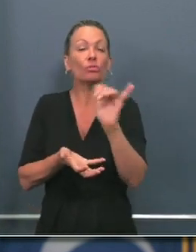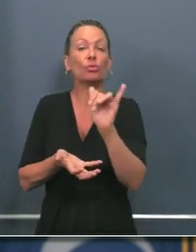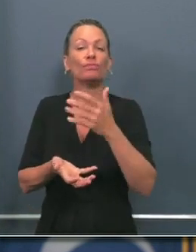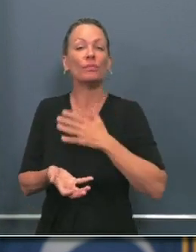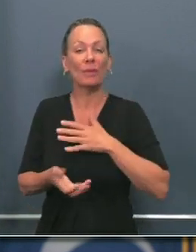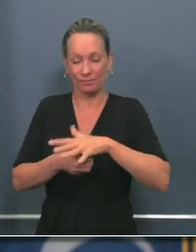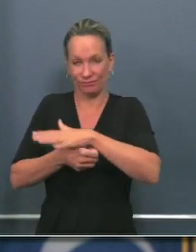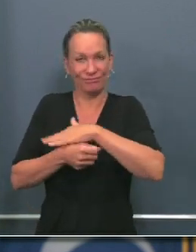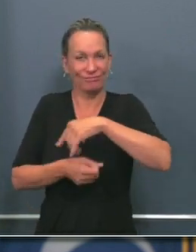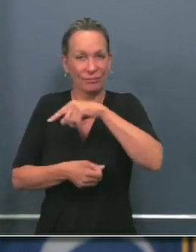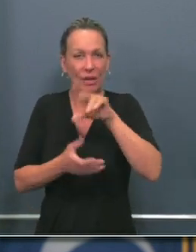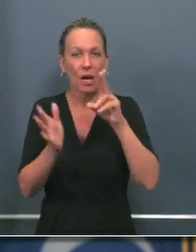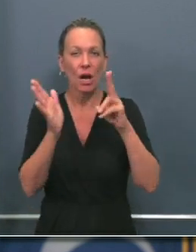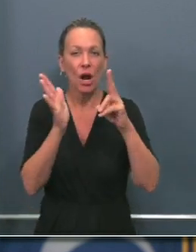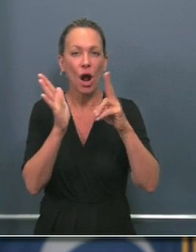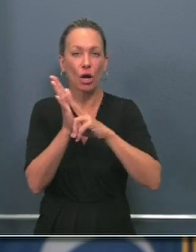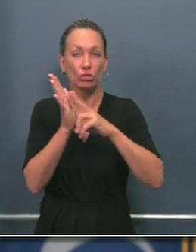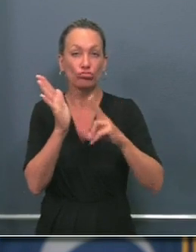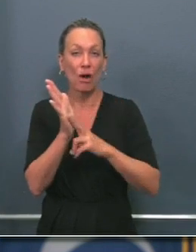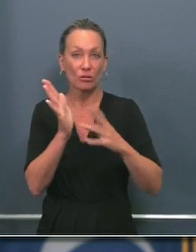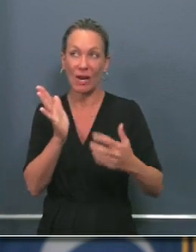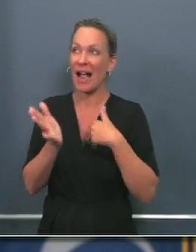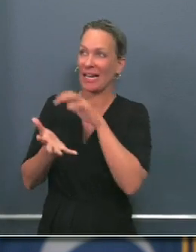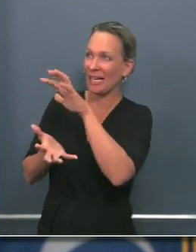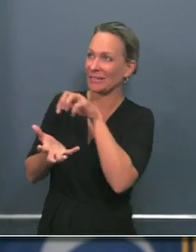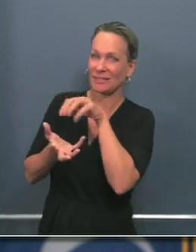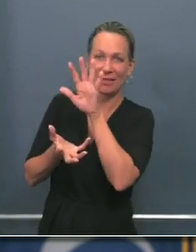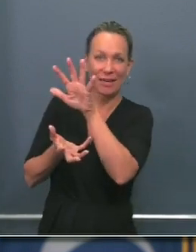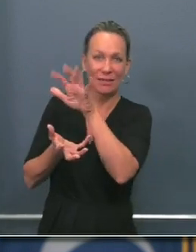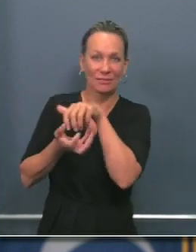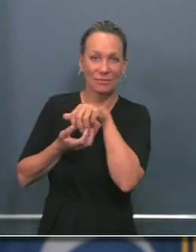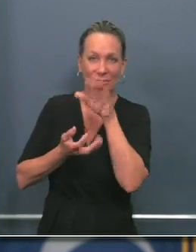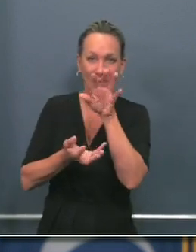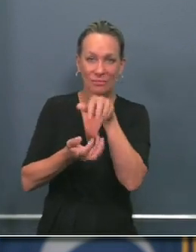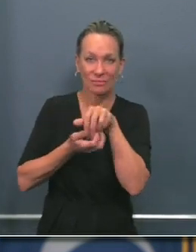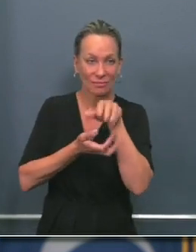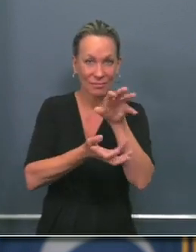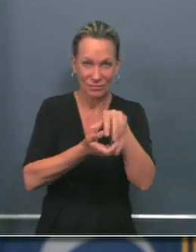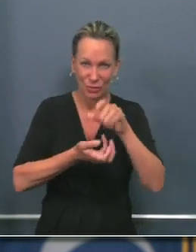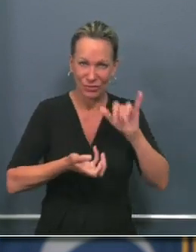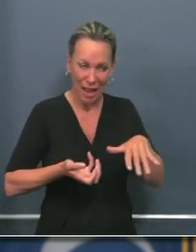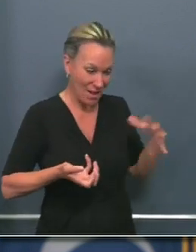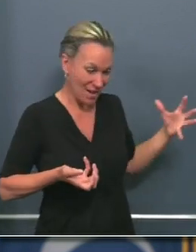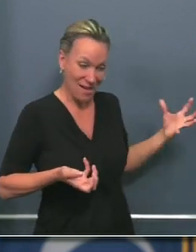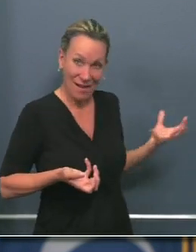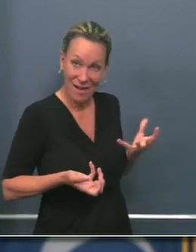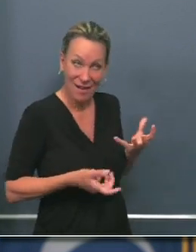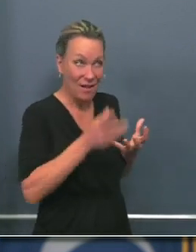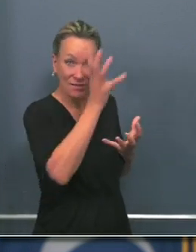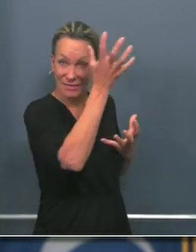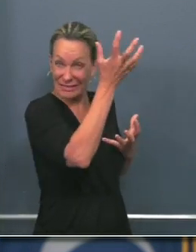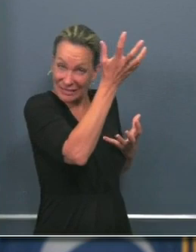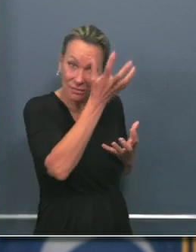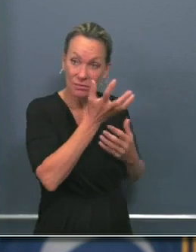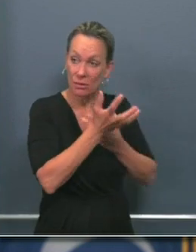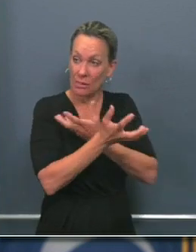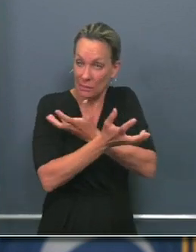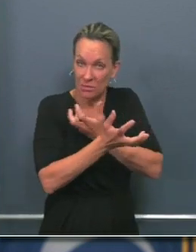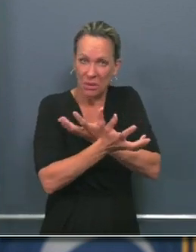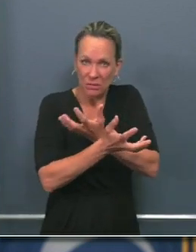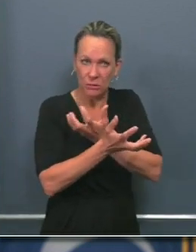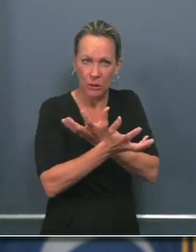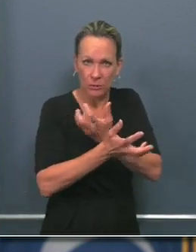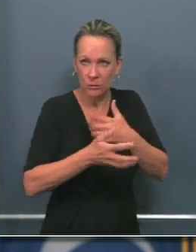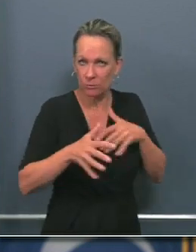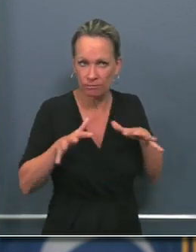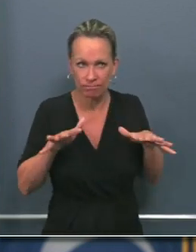in addition to the state. So look, we're getting more supplies, but we're not waiting around for the federal